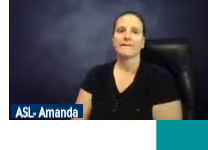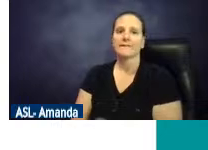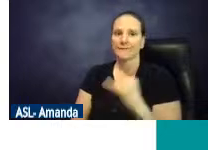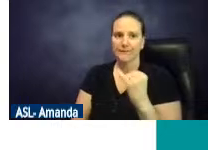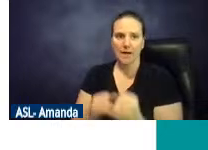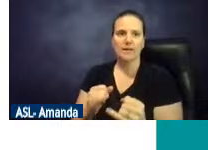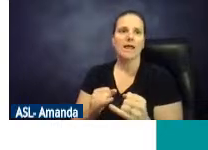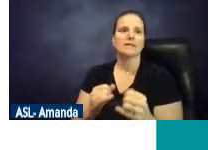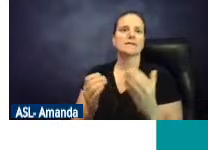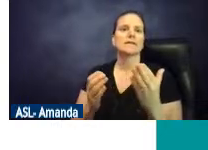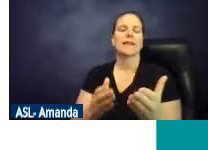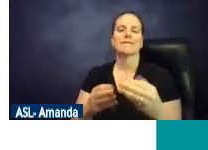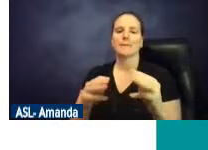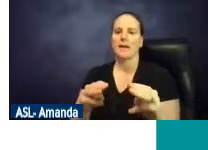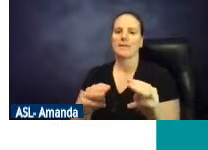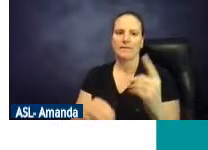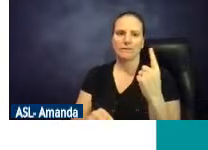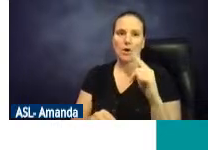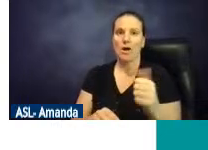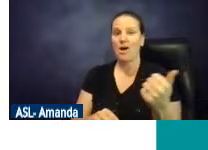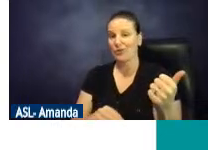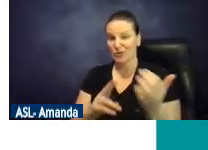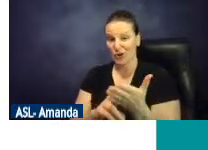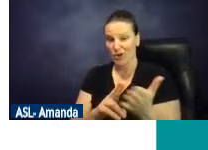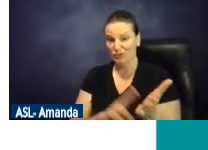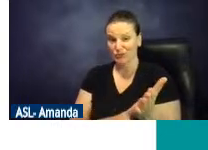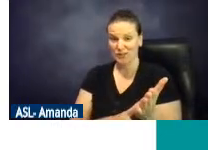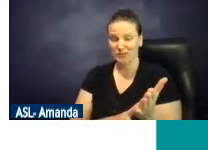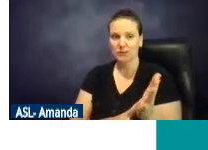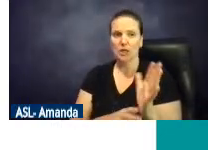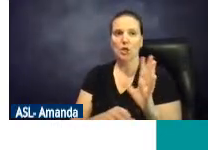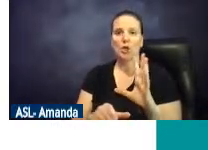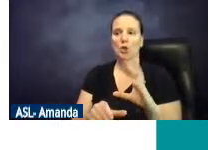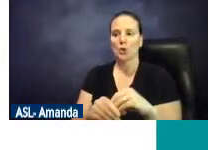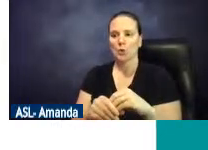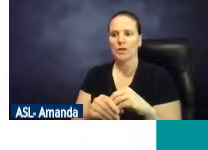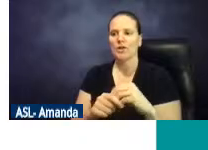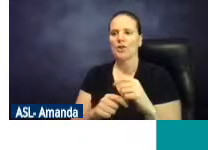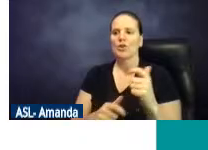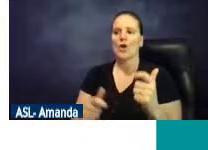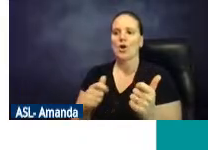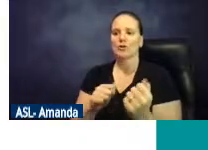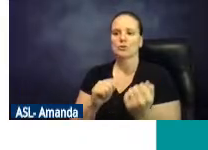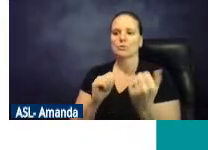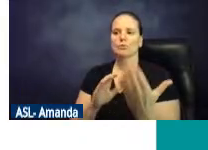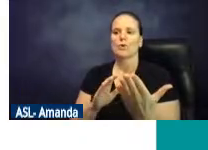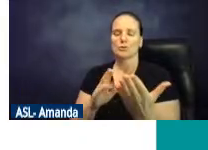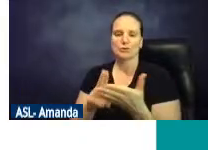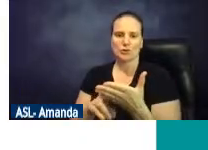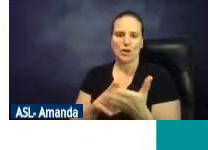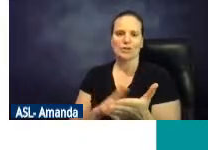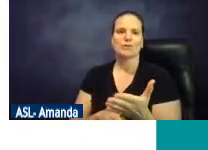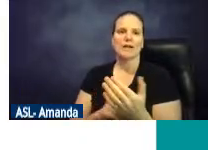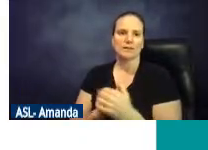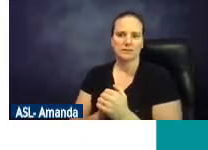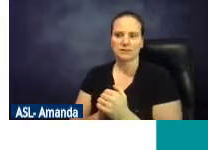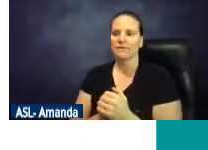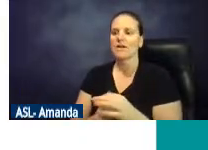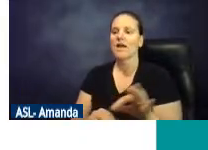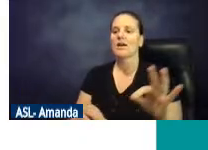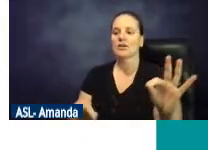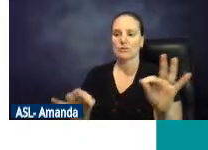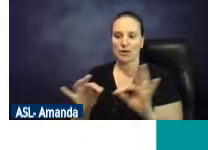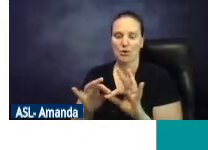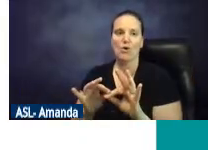the delivery methods for other contracts, including that large approach contract, is key critical